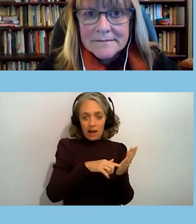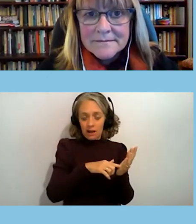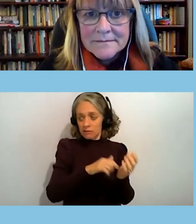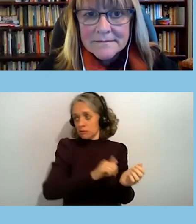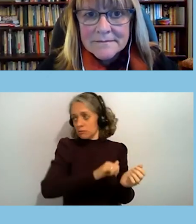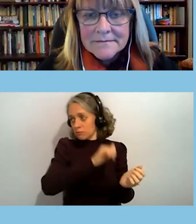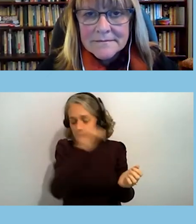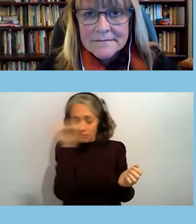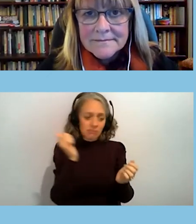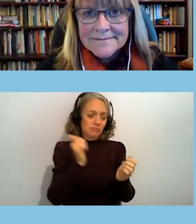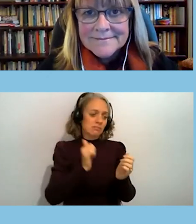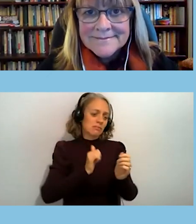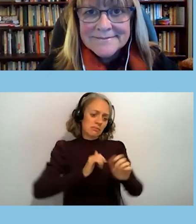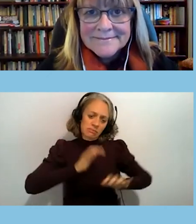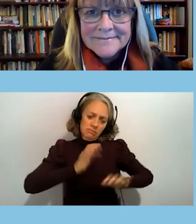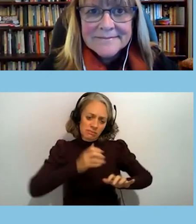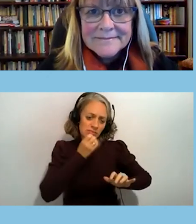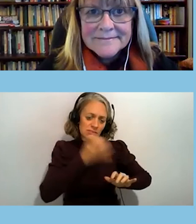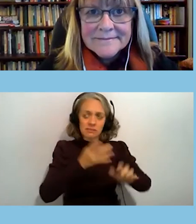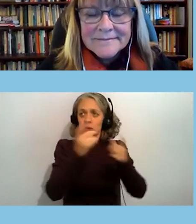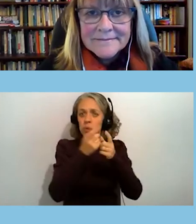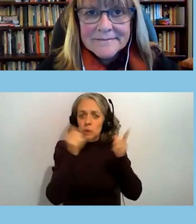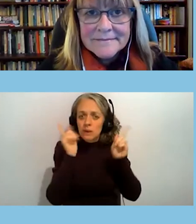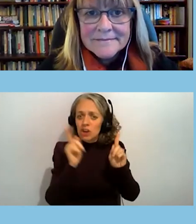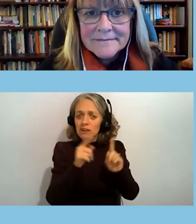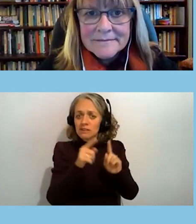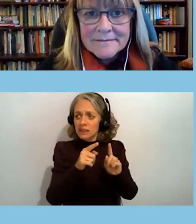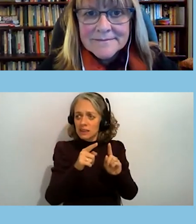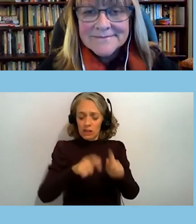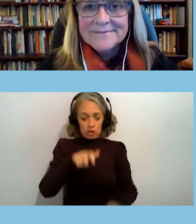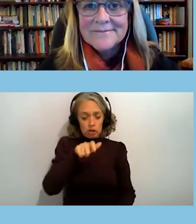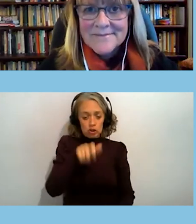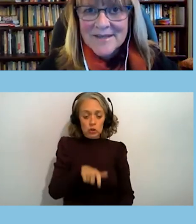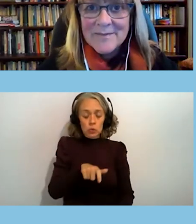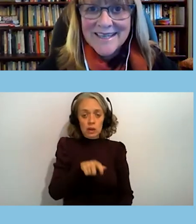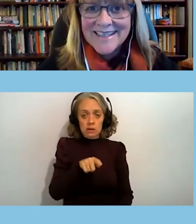cogently about how within the university, the student becomes